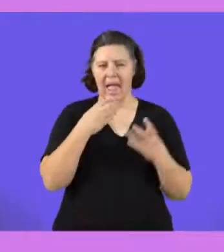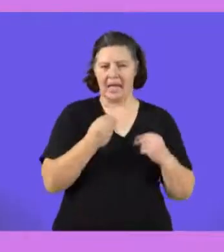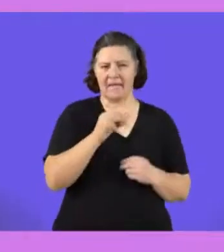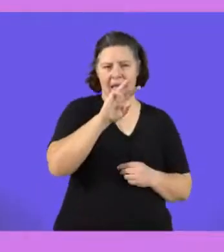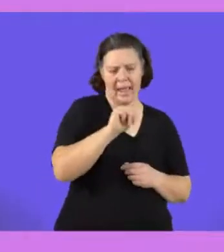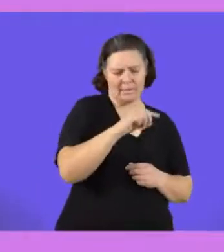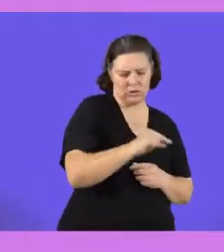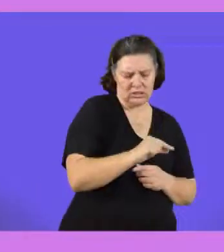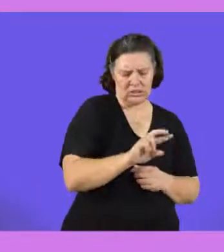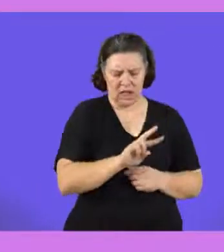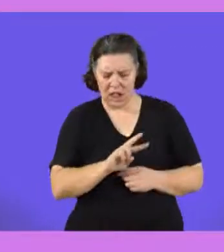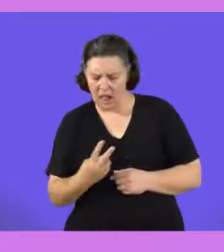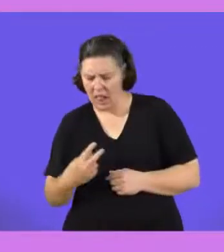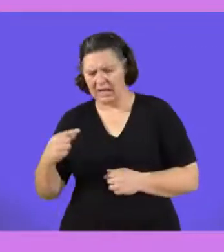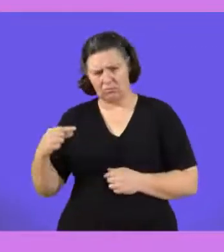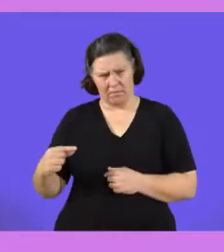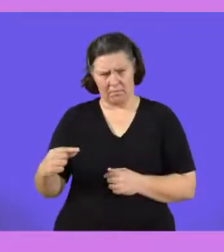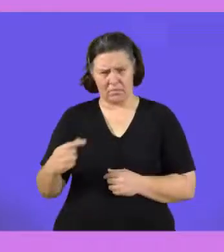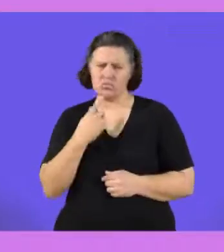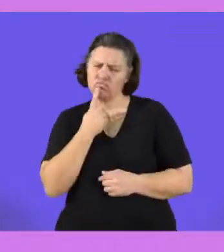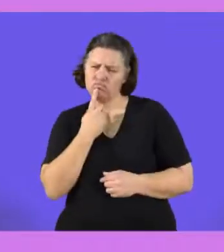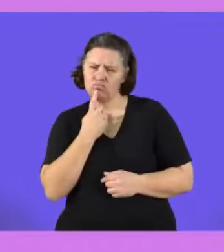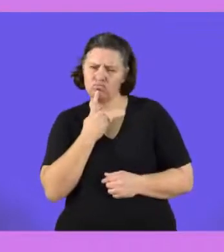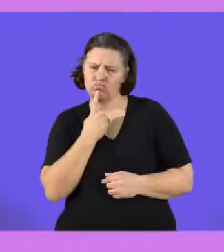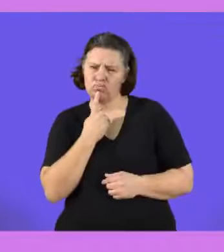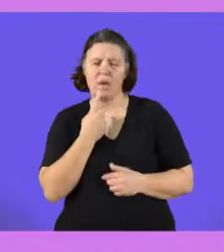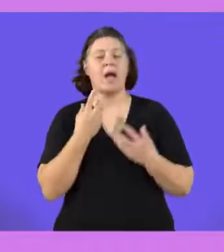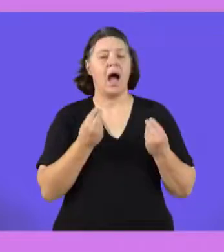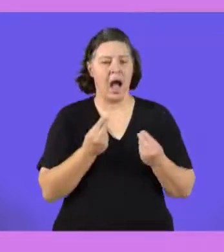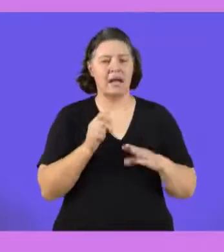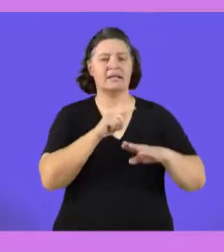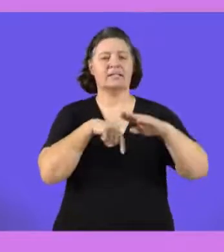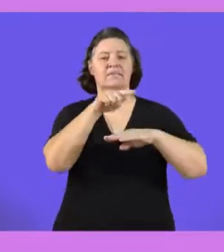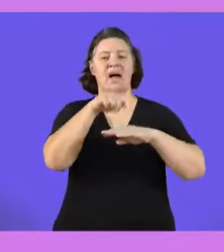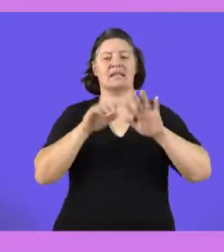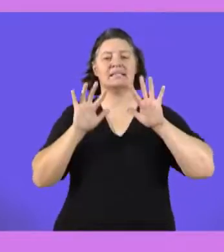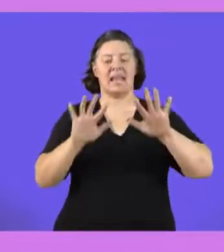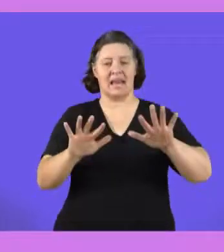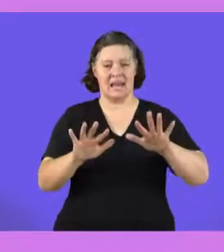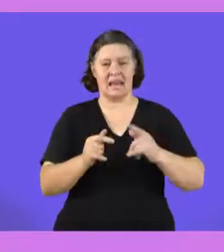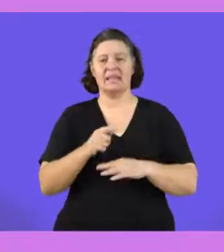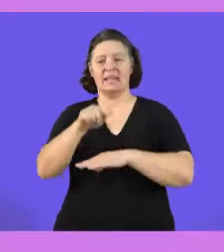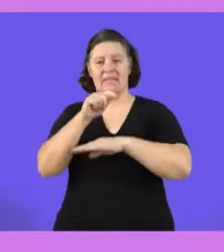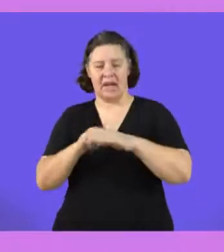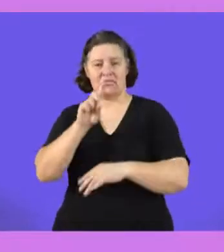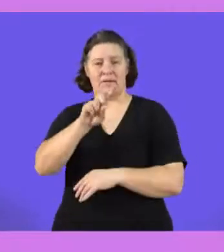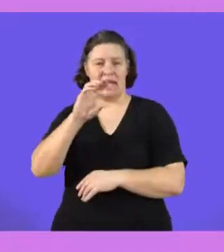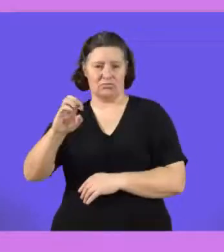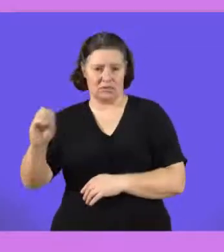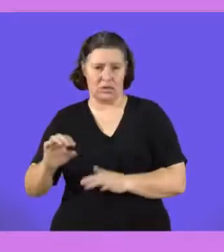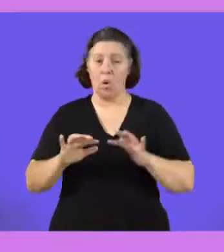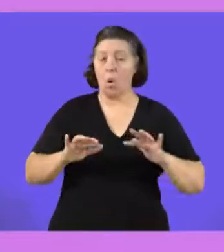have milligrams, and I must convert that to grams. So here, I can divide by 10, and then divide by